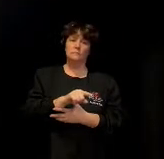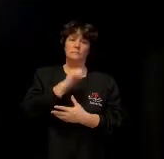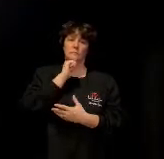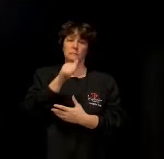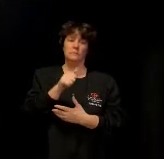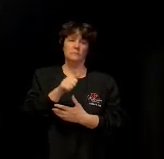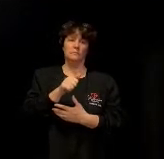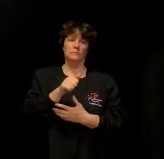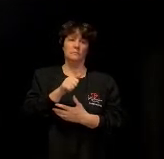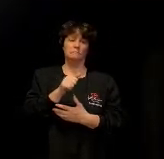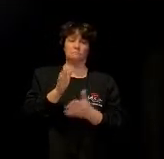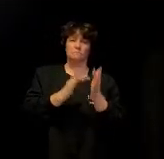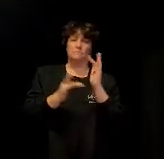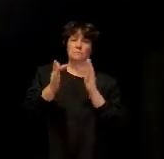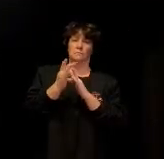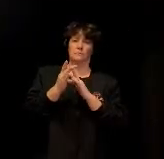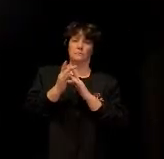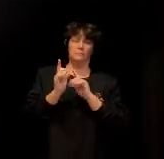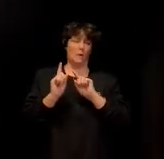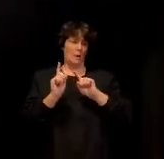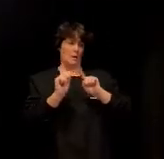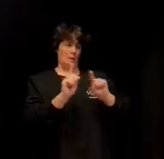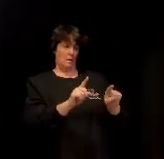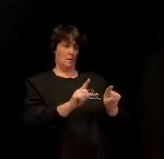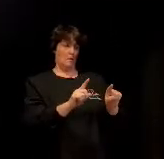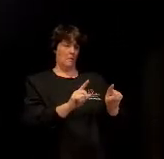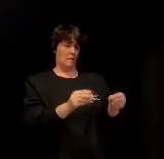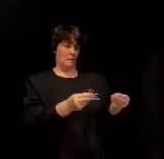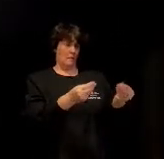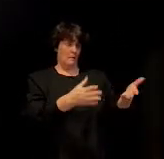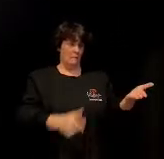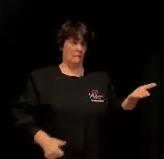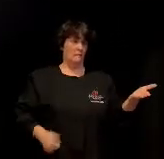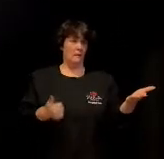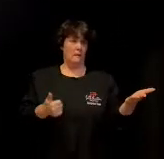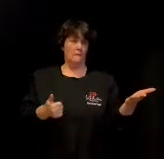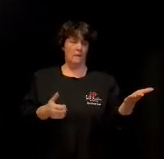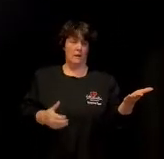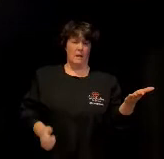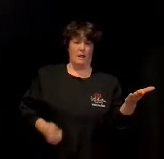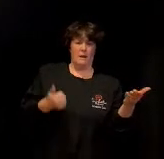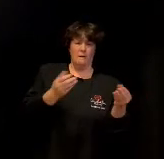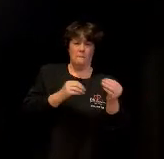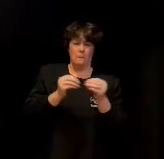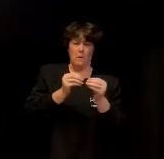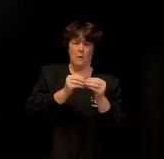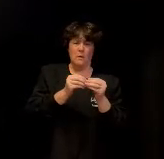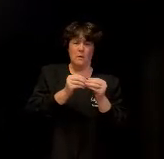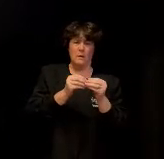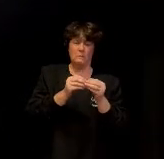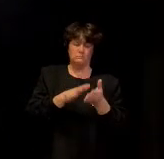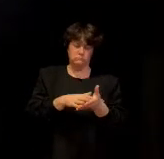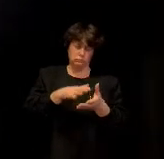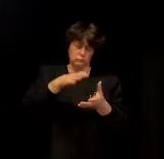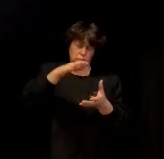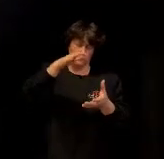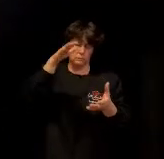we don't get, Jesus came to give you and I life and what? Life more abundantly.